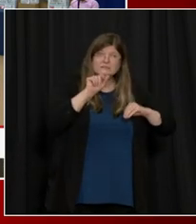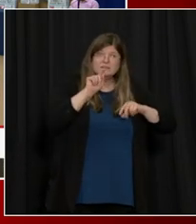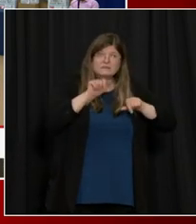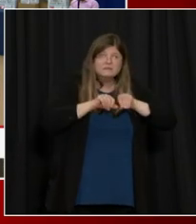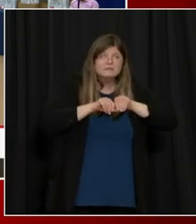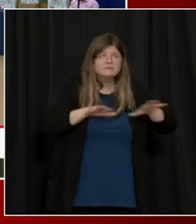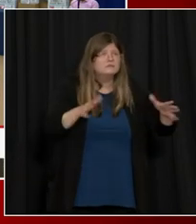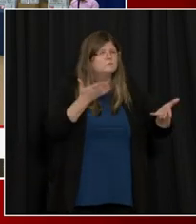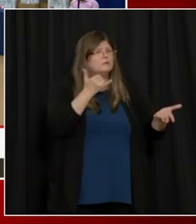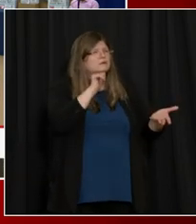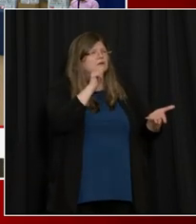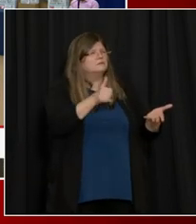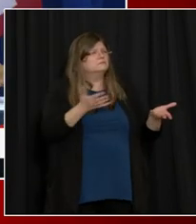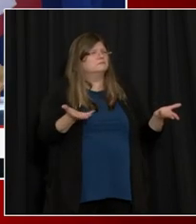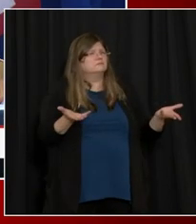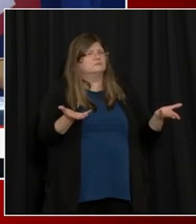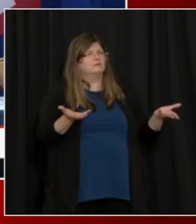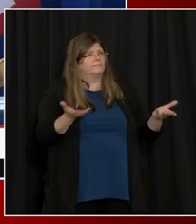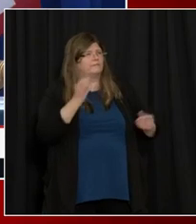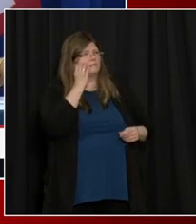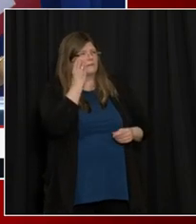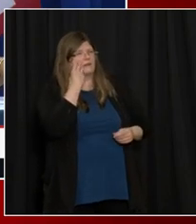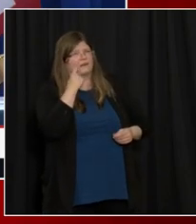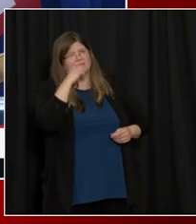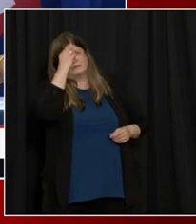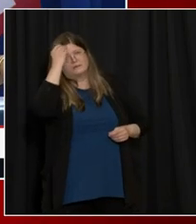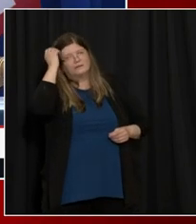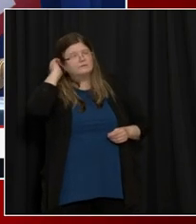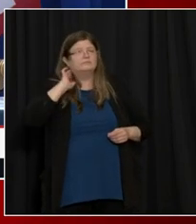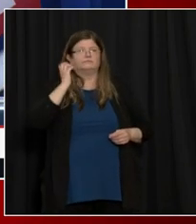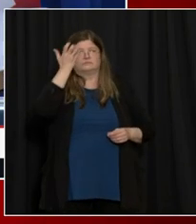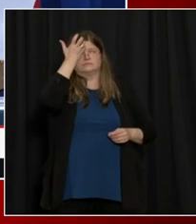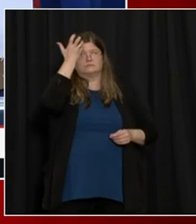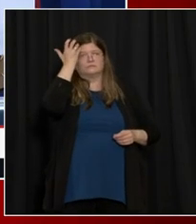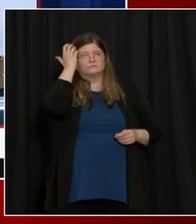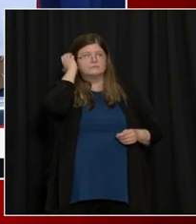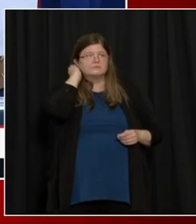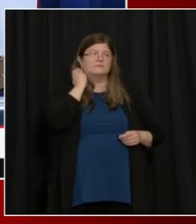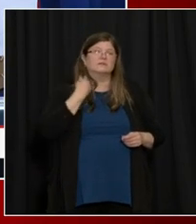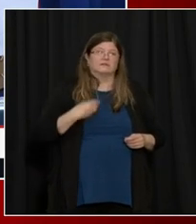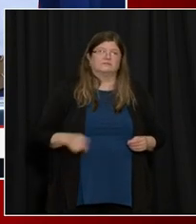I'm looking at this graph because I think it shows